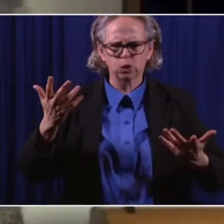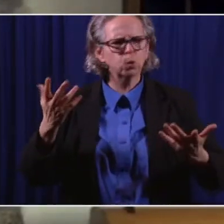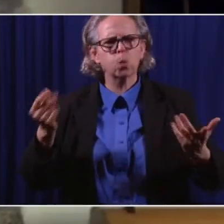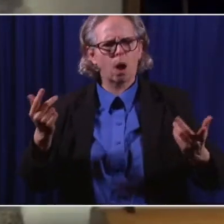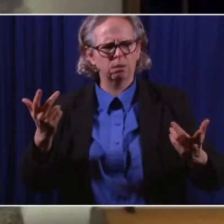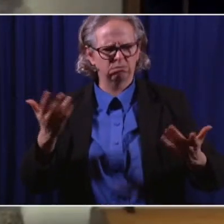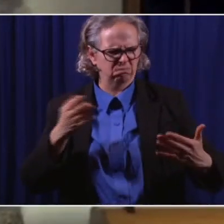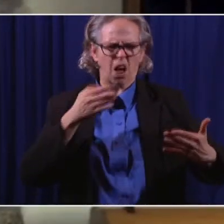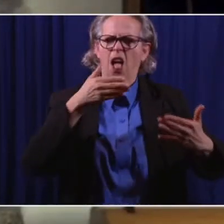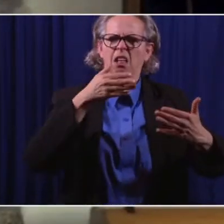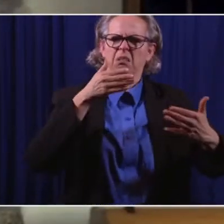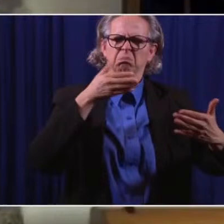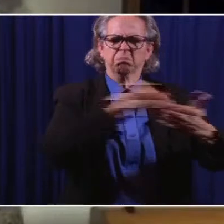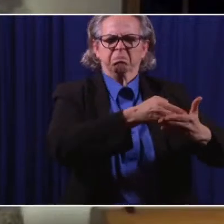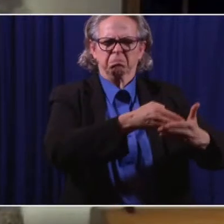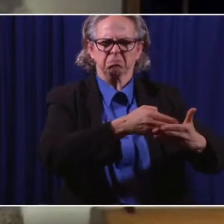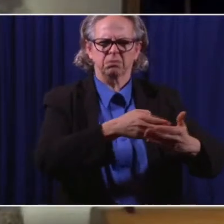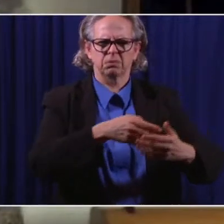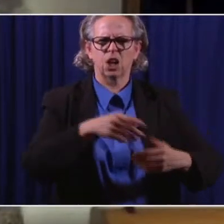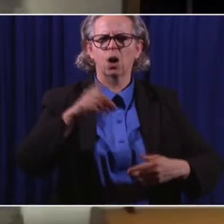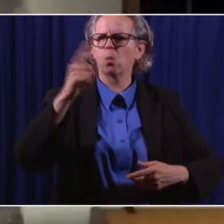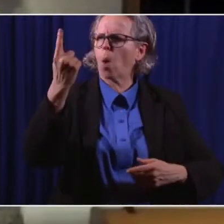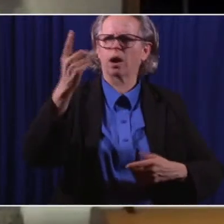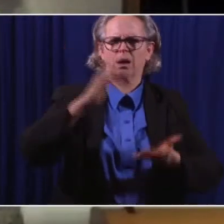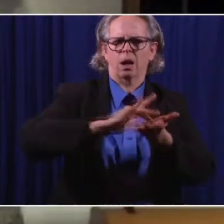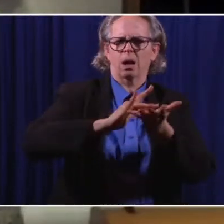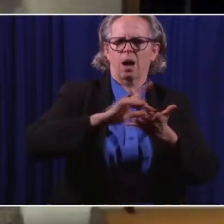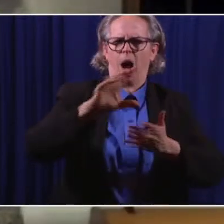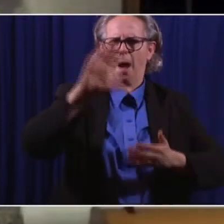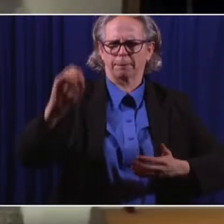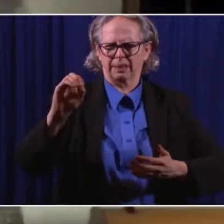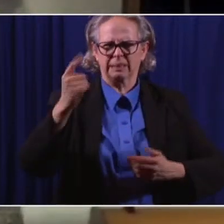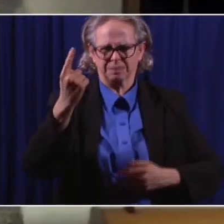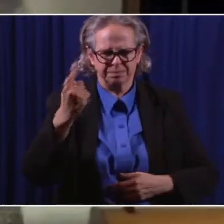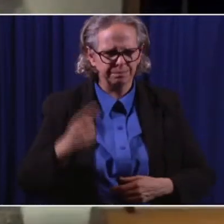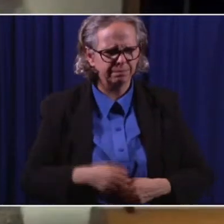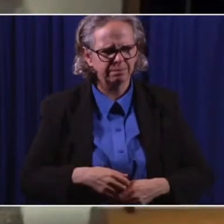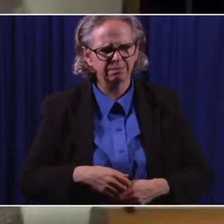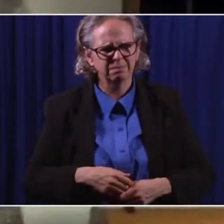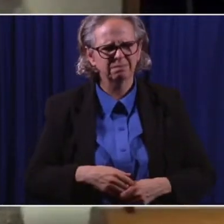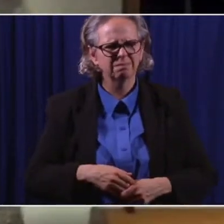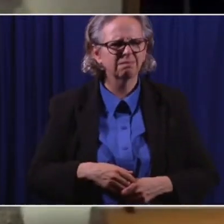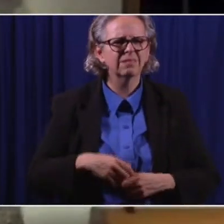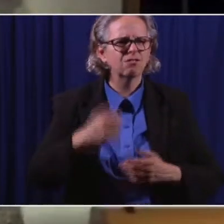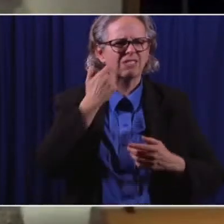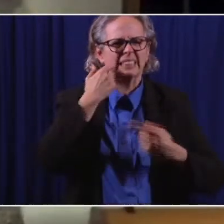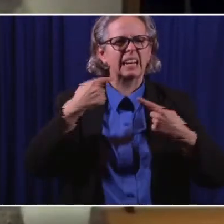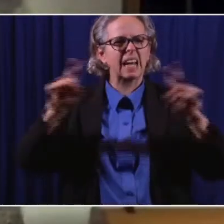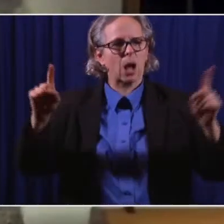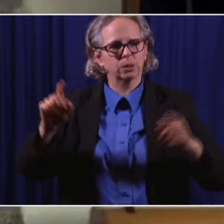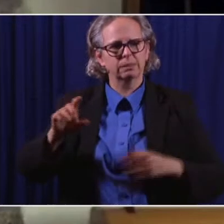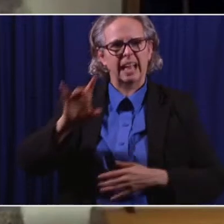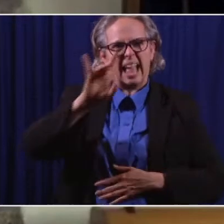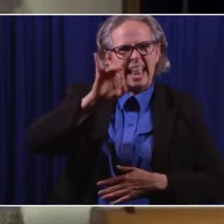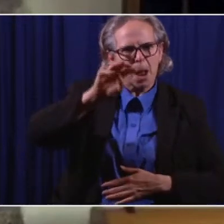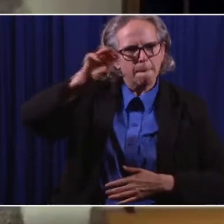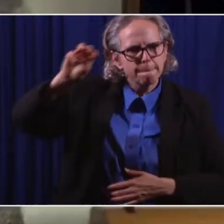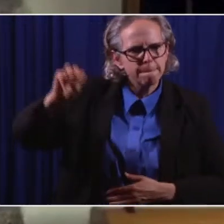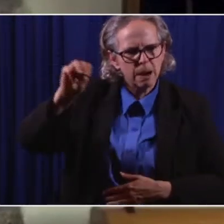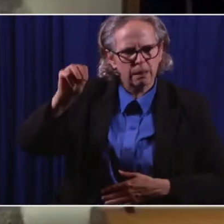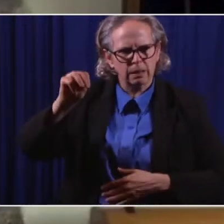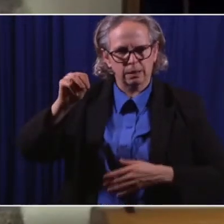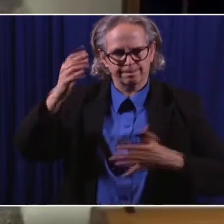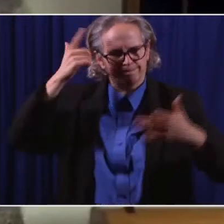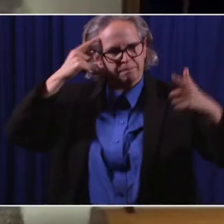United States Department of Justice announced a more than $8 billion settlement with Purdue Pharma, one of the organizations